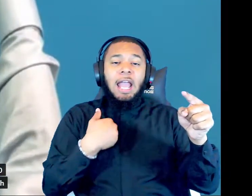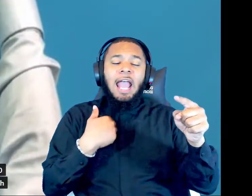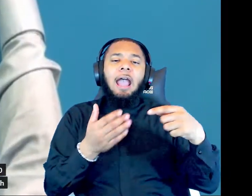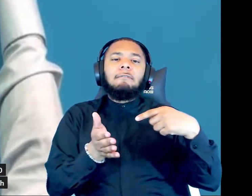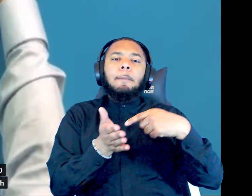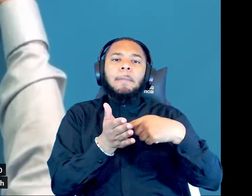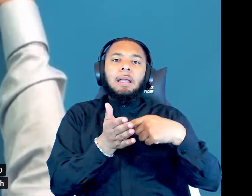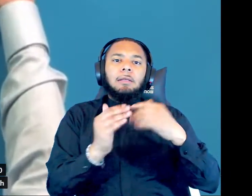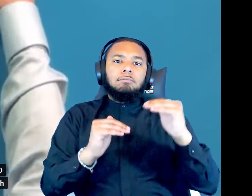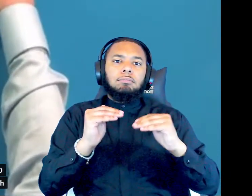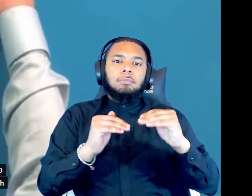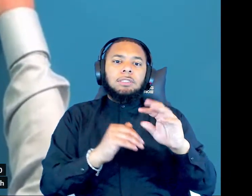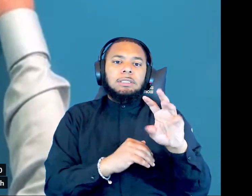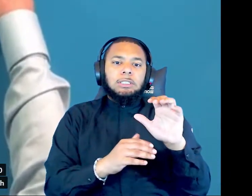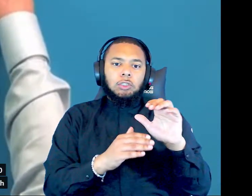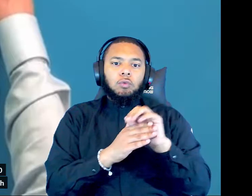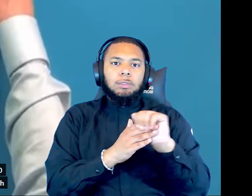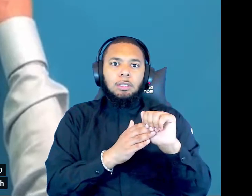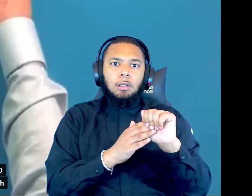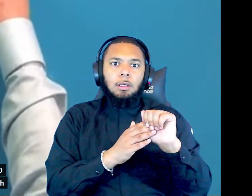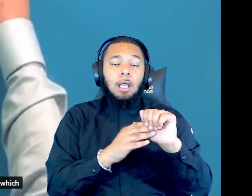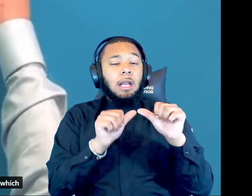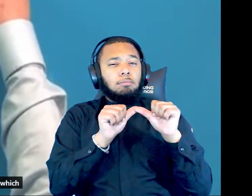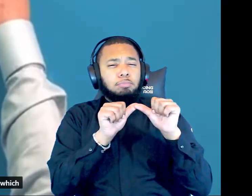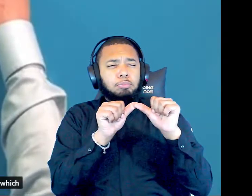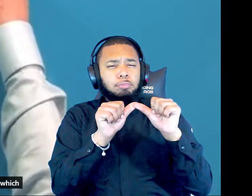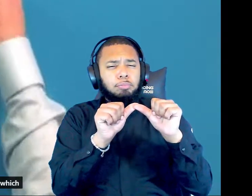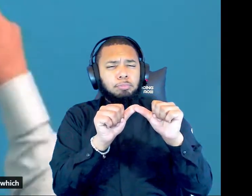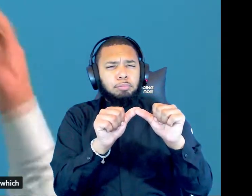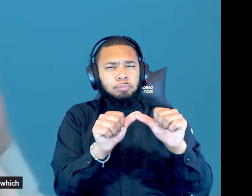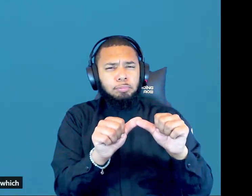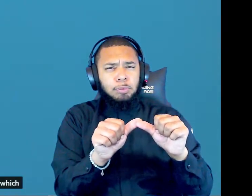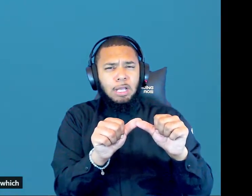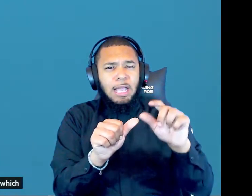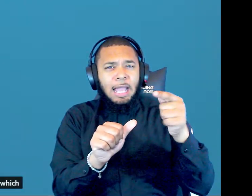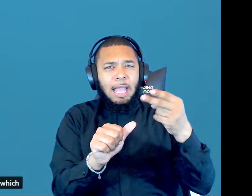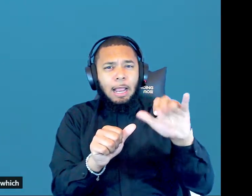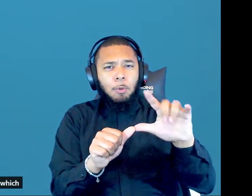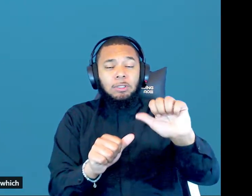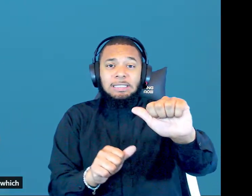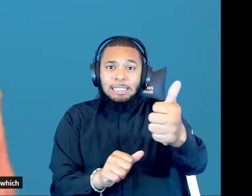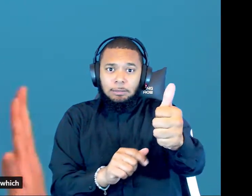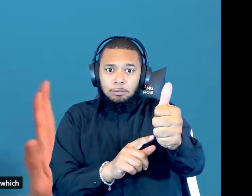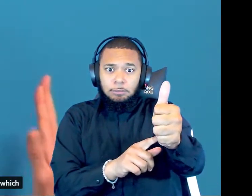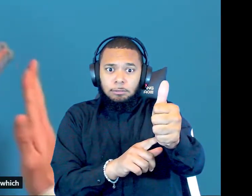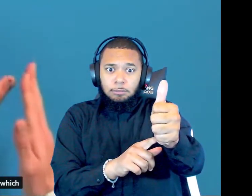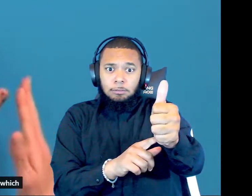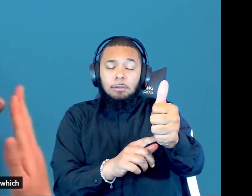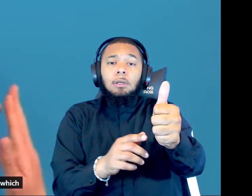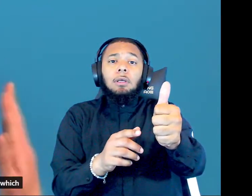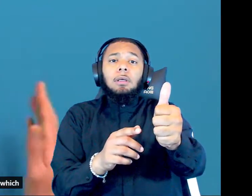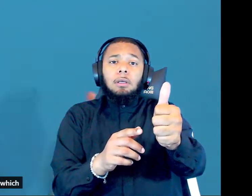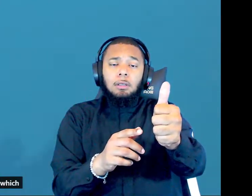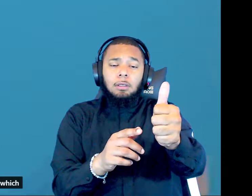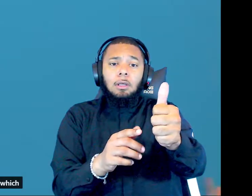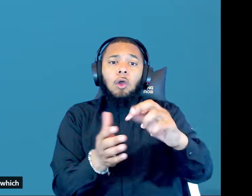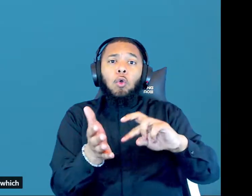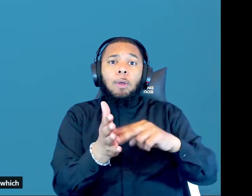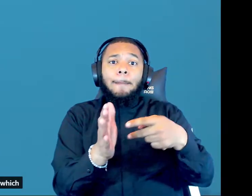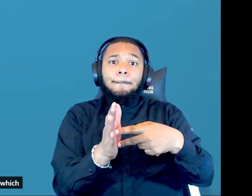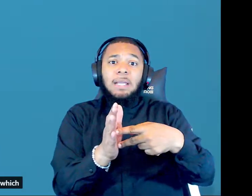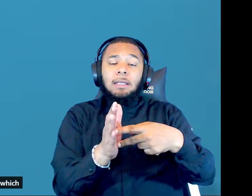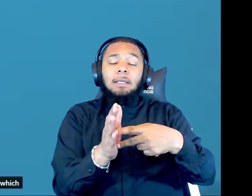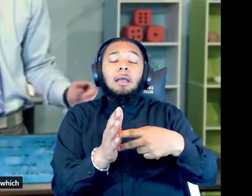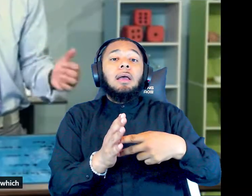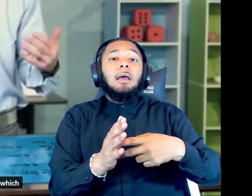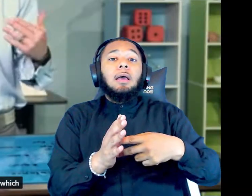we maintain that $600 balance all the way through the 10th of April, at which point our outstanding balance decreases to